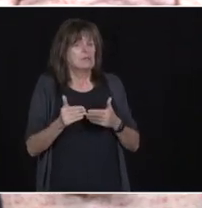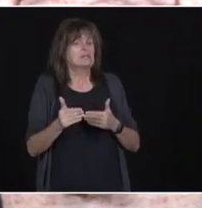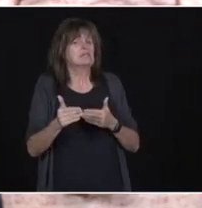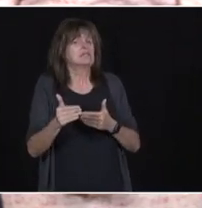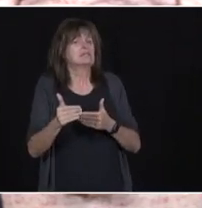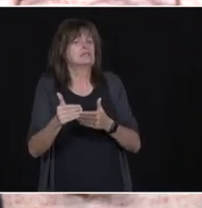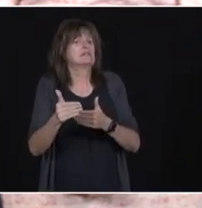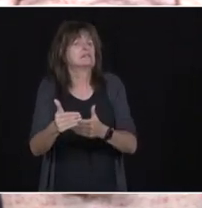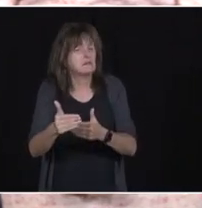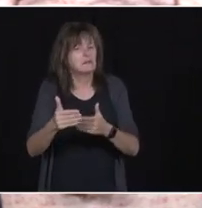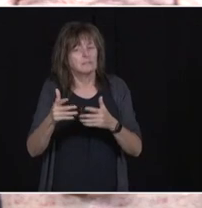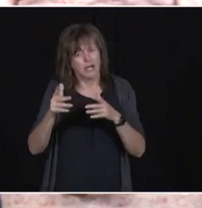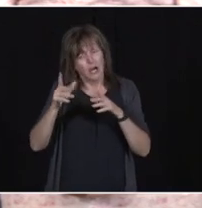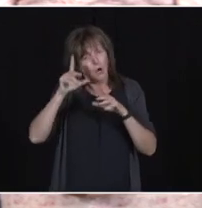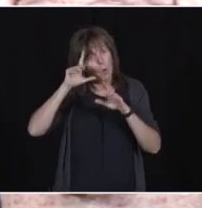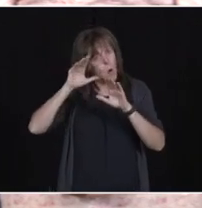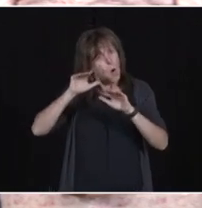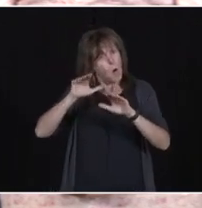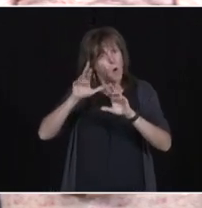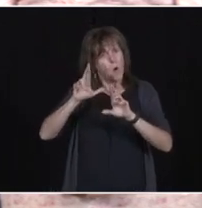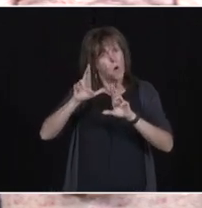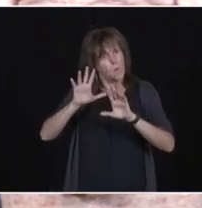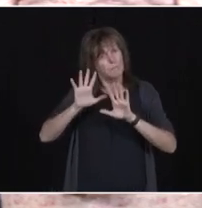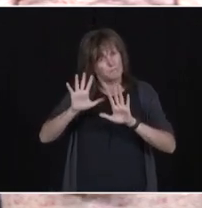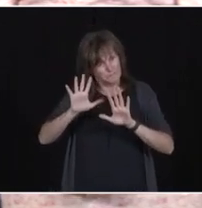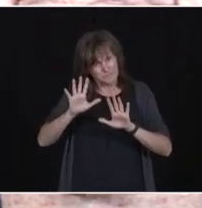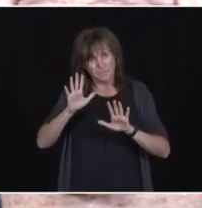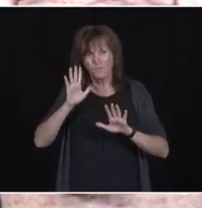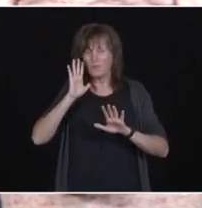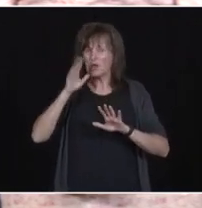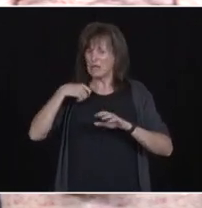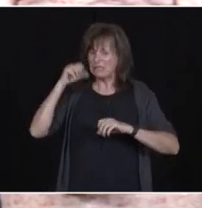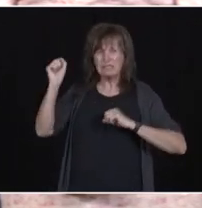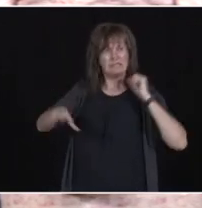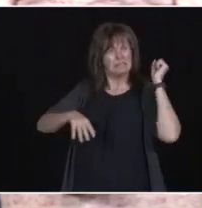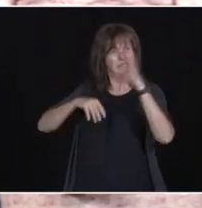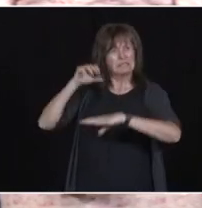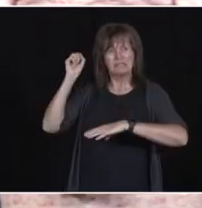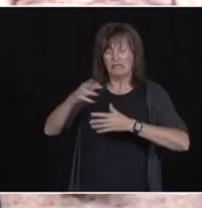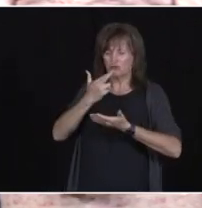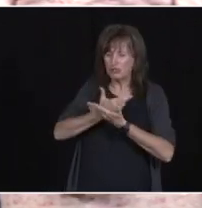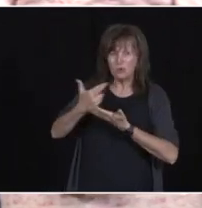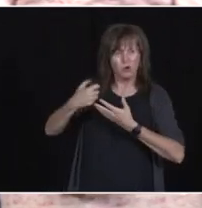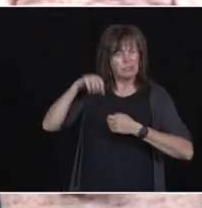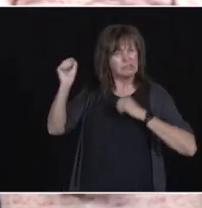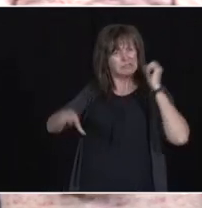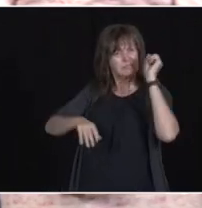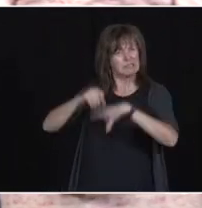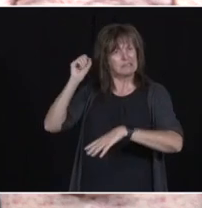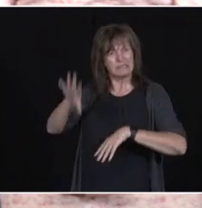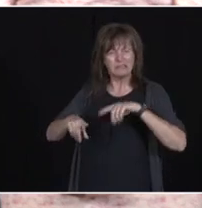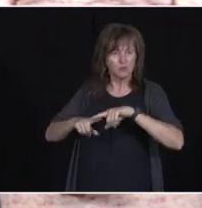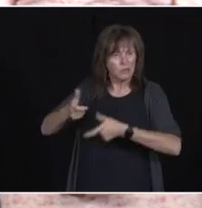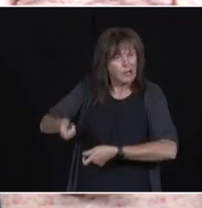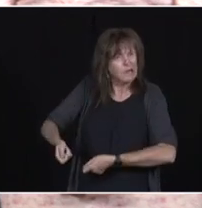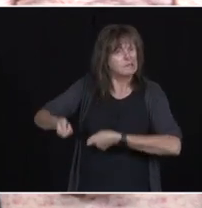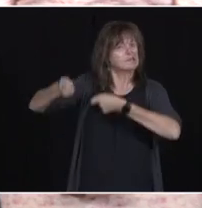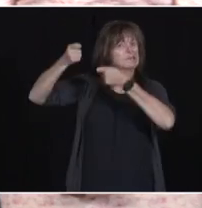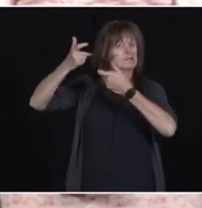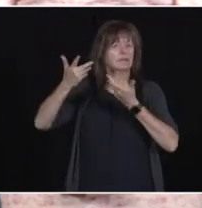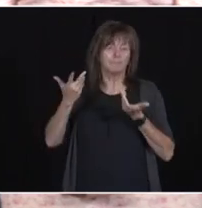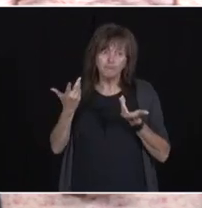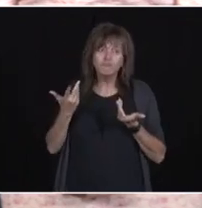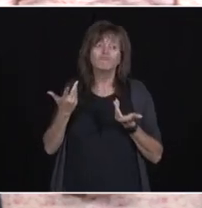feet and support them. You know, there's a lot of love from my province going down,